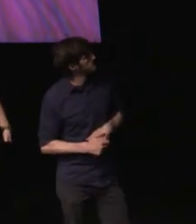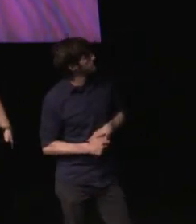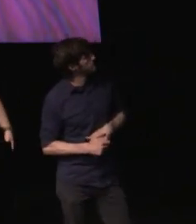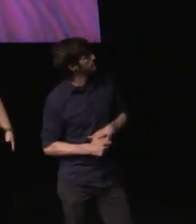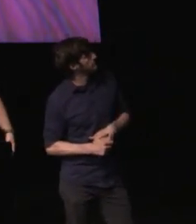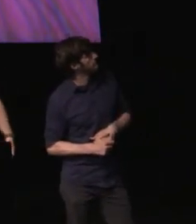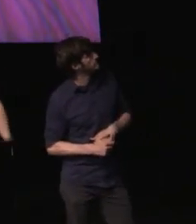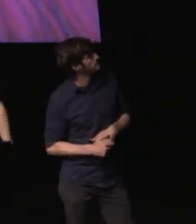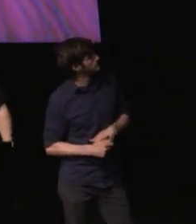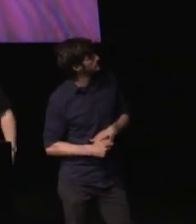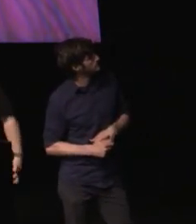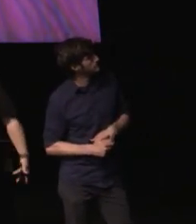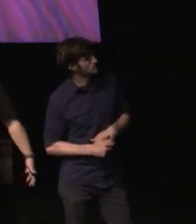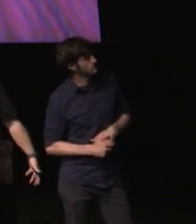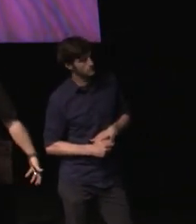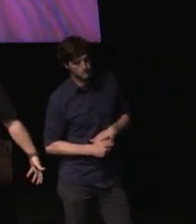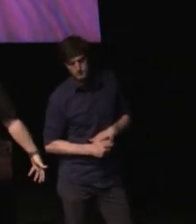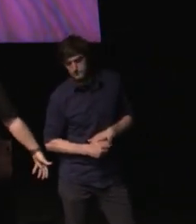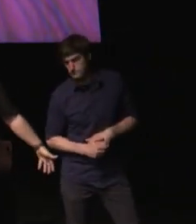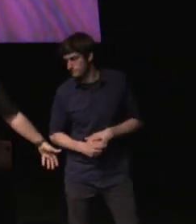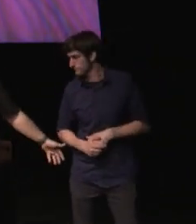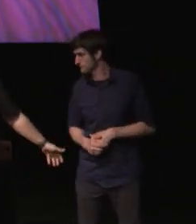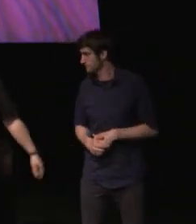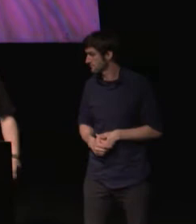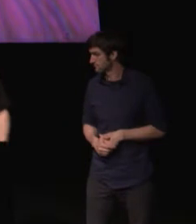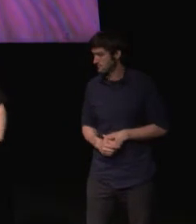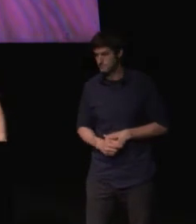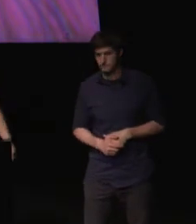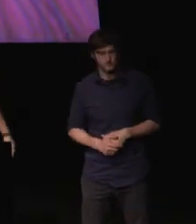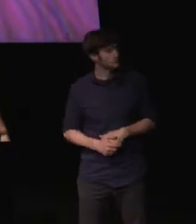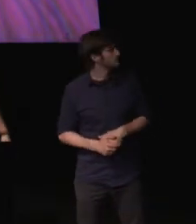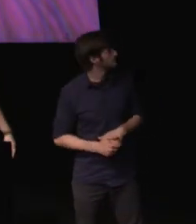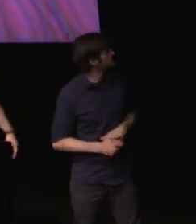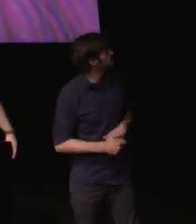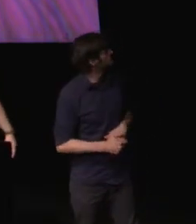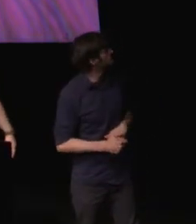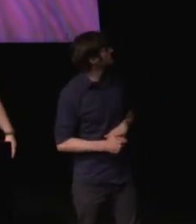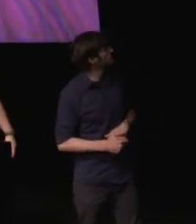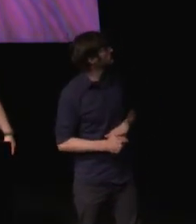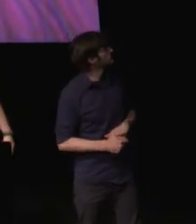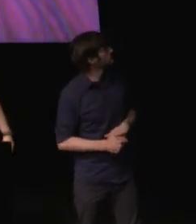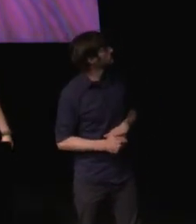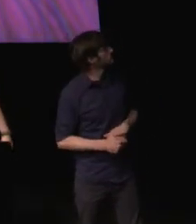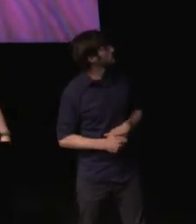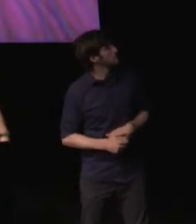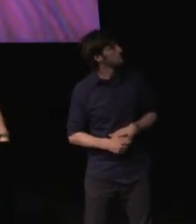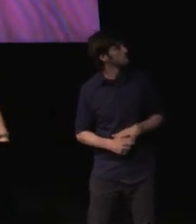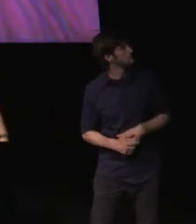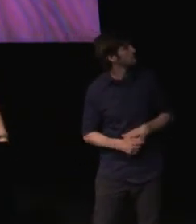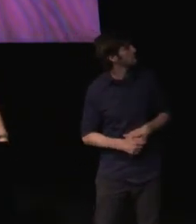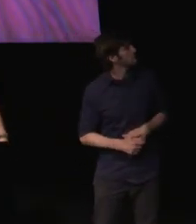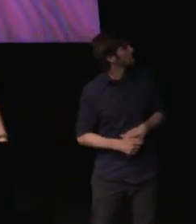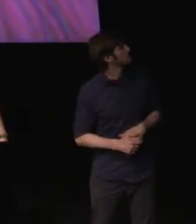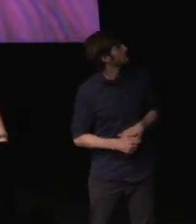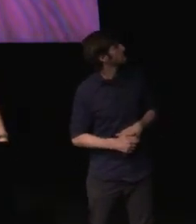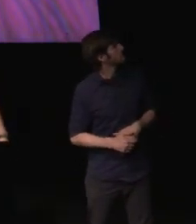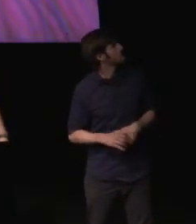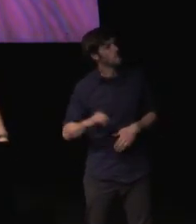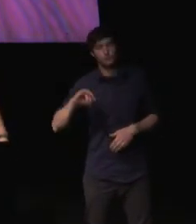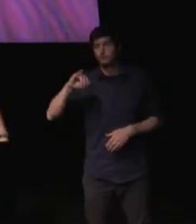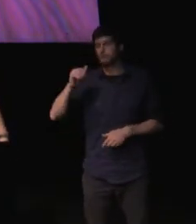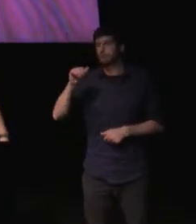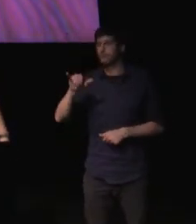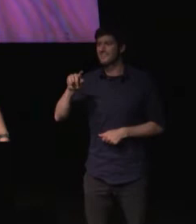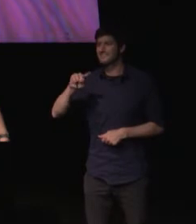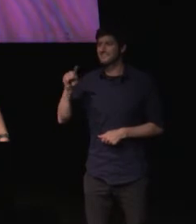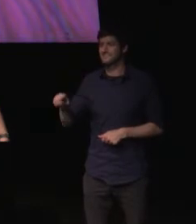All right, so here we go. I'll probably say this all again right now. Jay-Z and Tupac mix, and so you'll see what he's basically